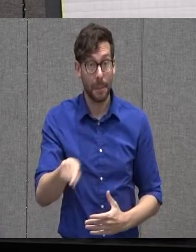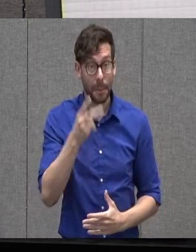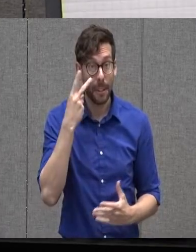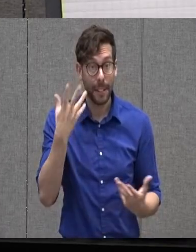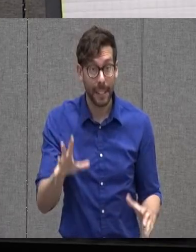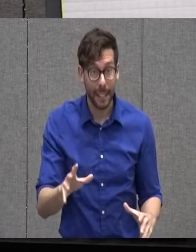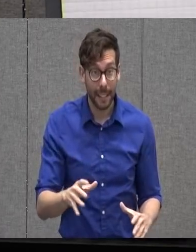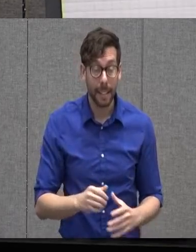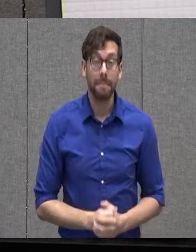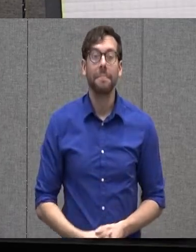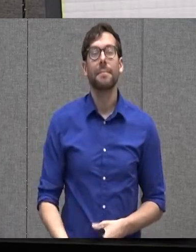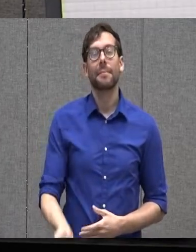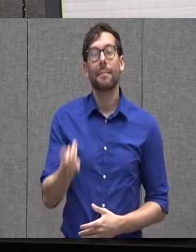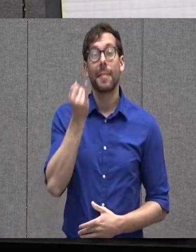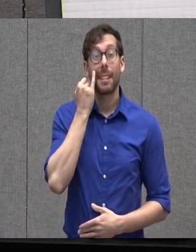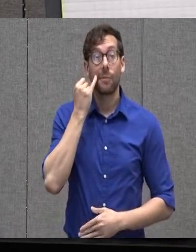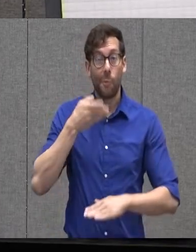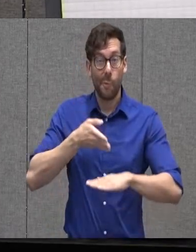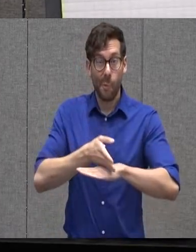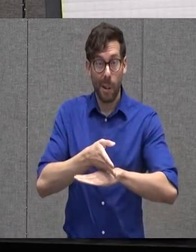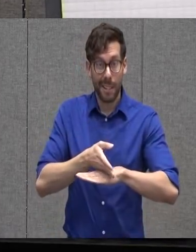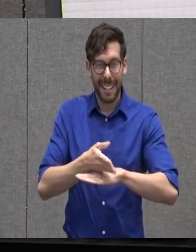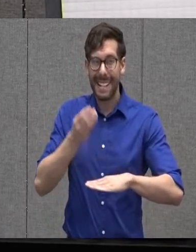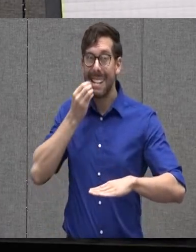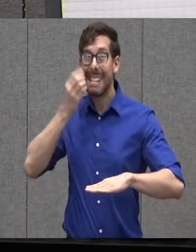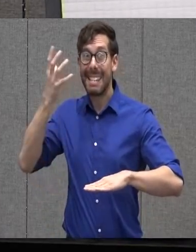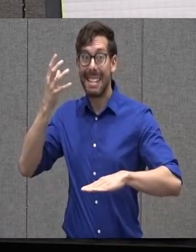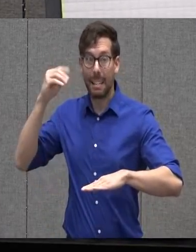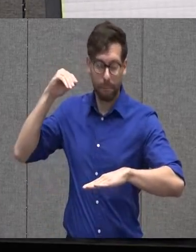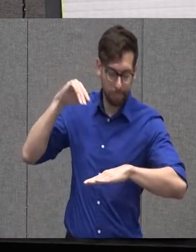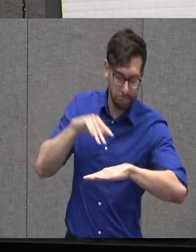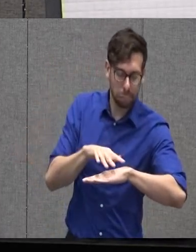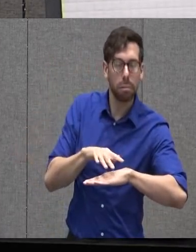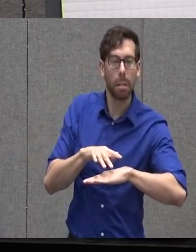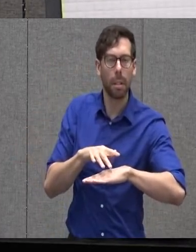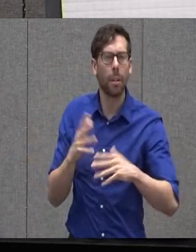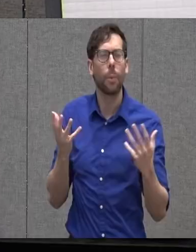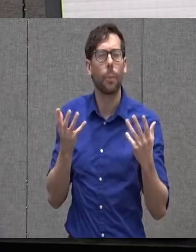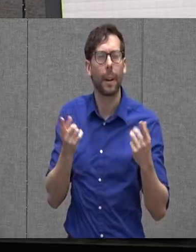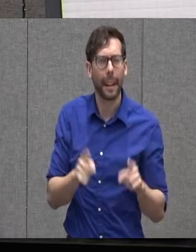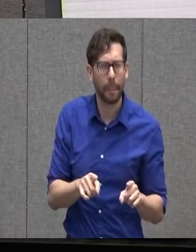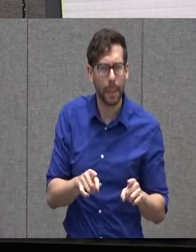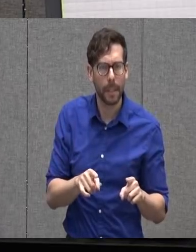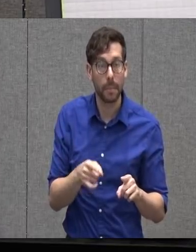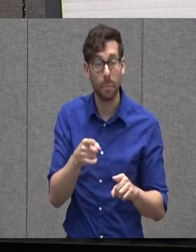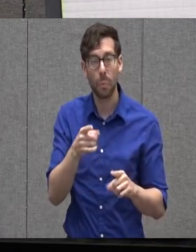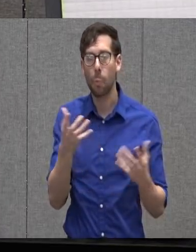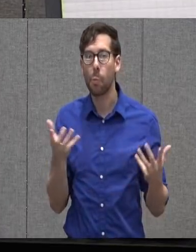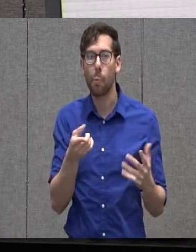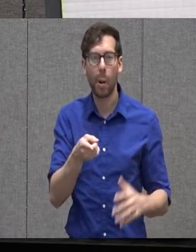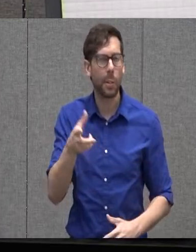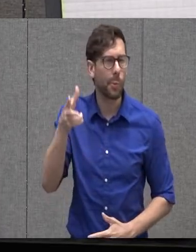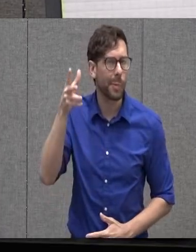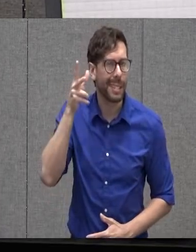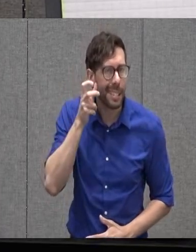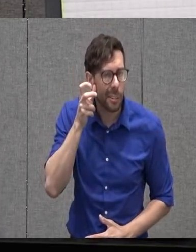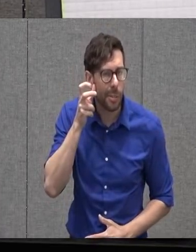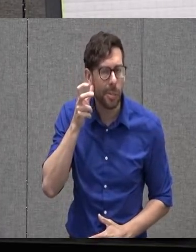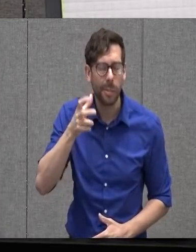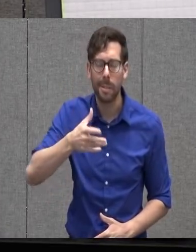we add heat to it? What do you predict that you would hear, smell, see?